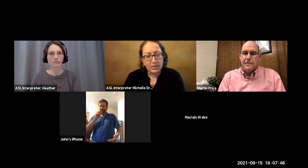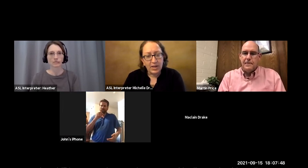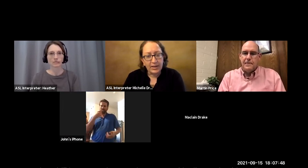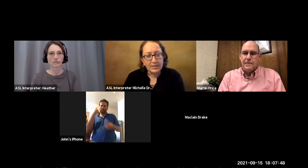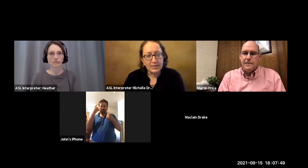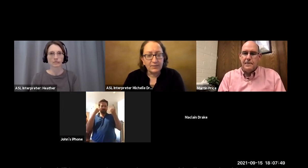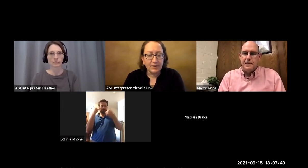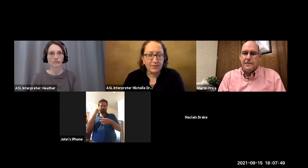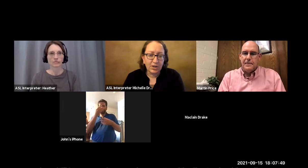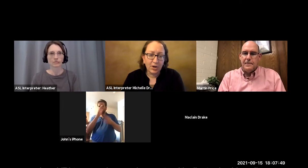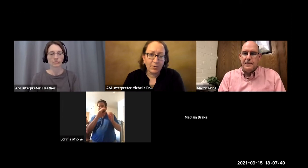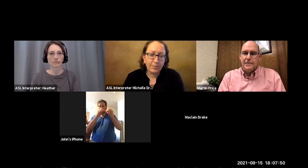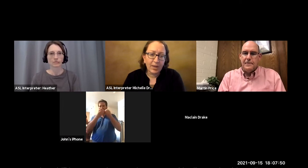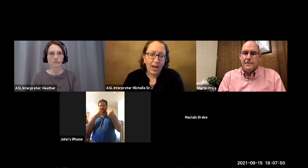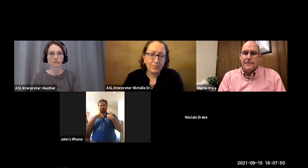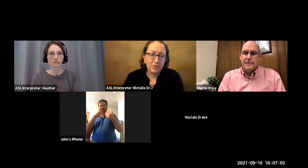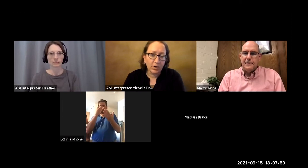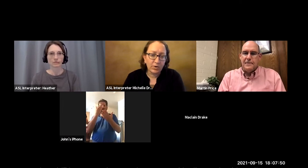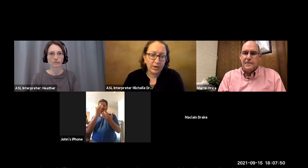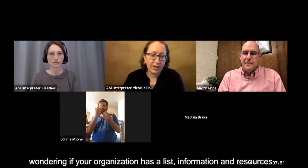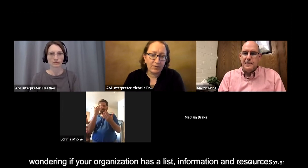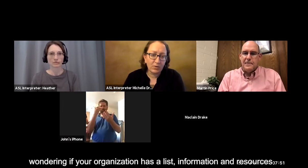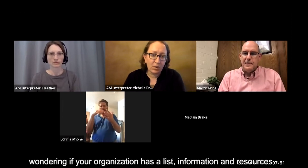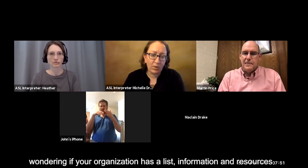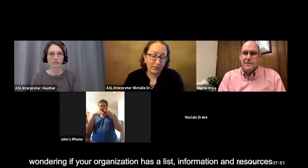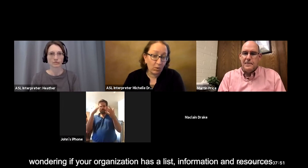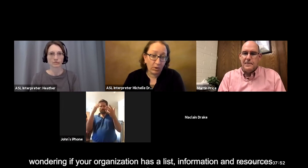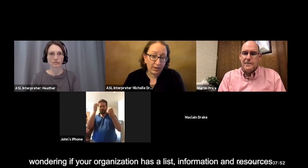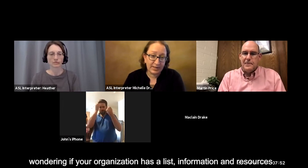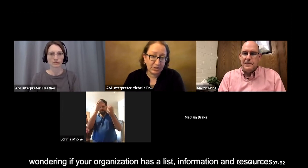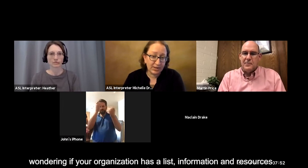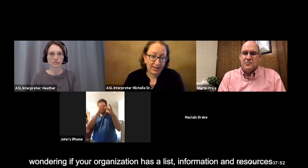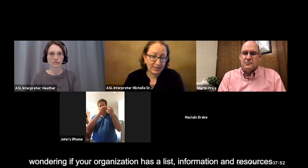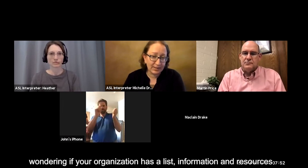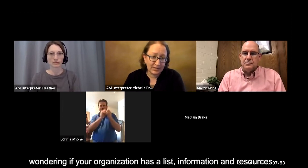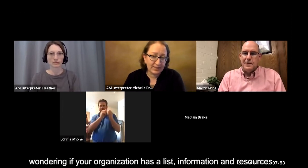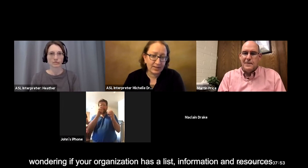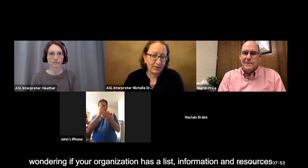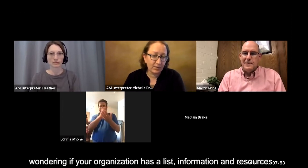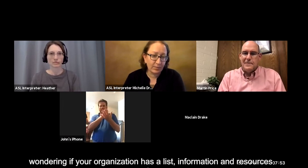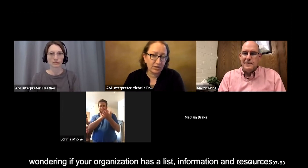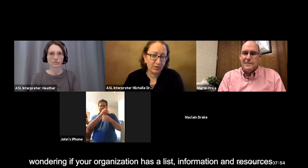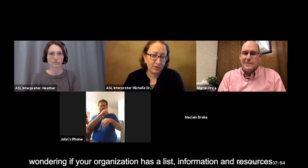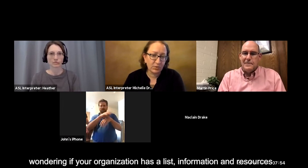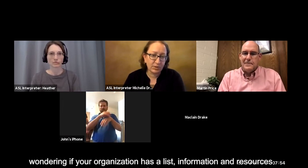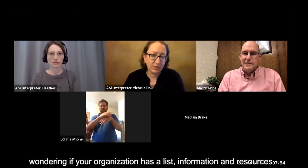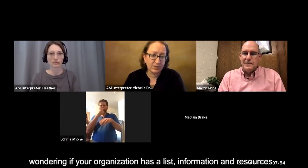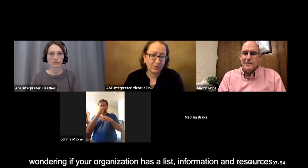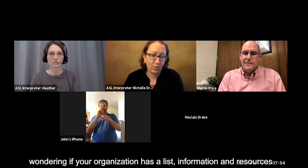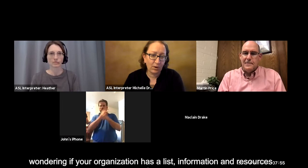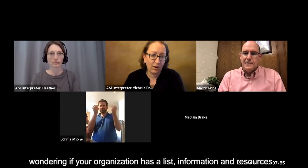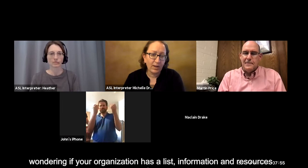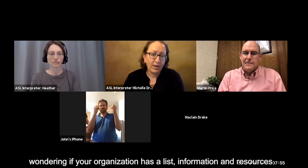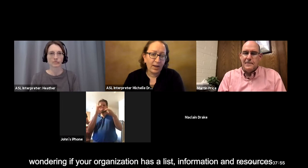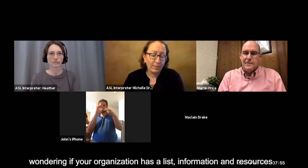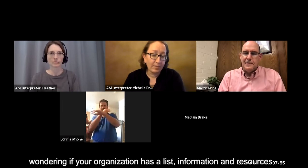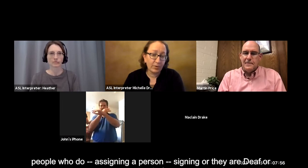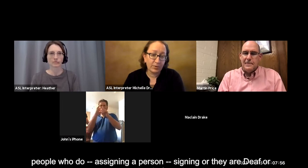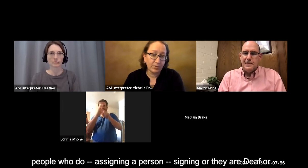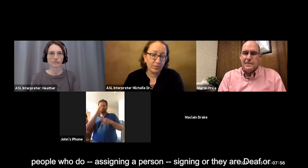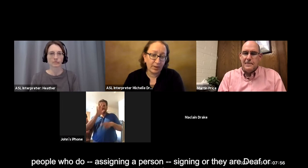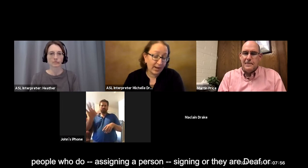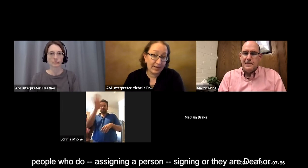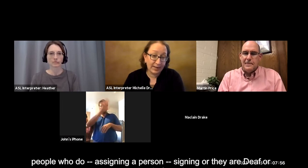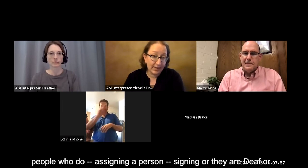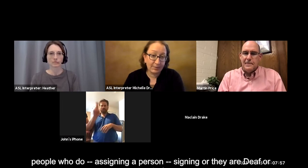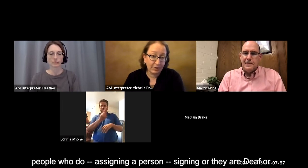so he meets with clients via video. I'm just wondering if you know, if your organization has a list and information and resources for people